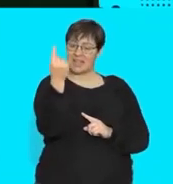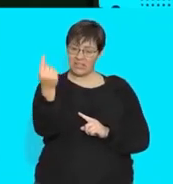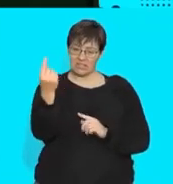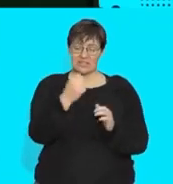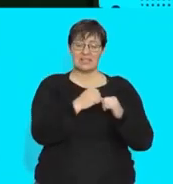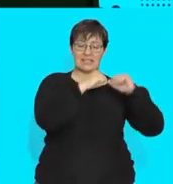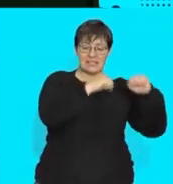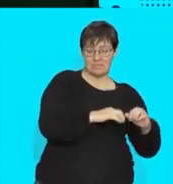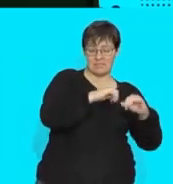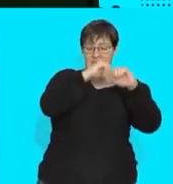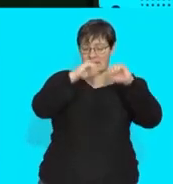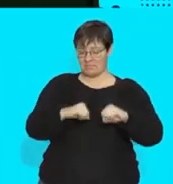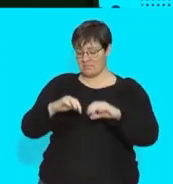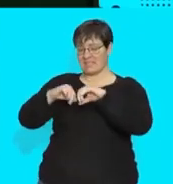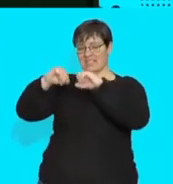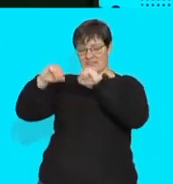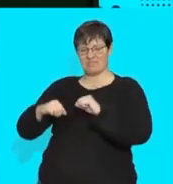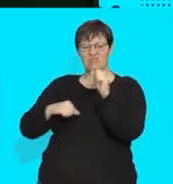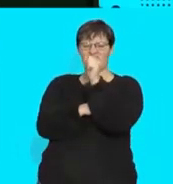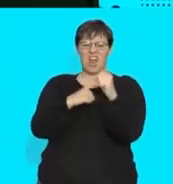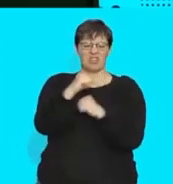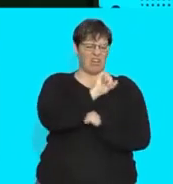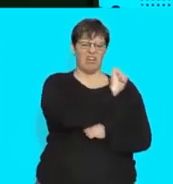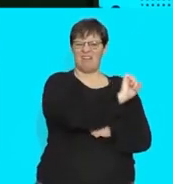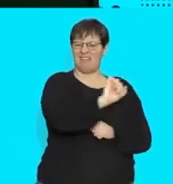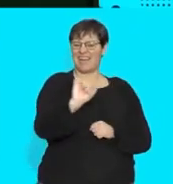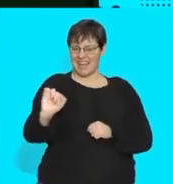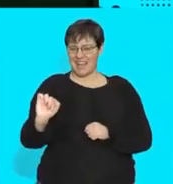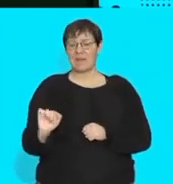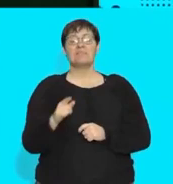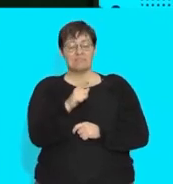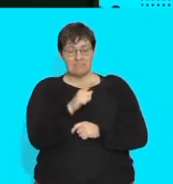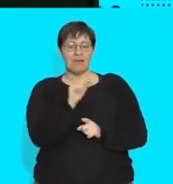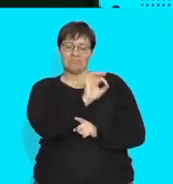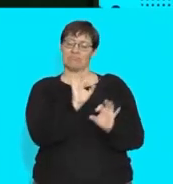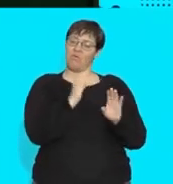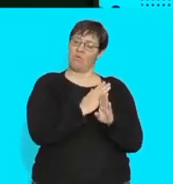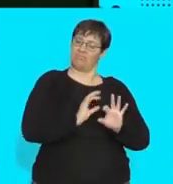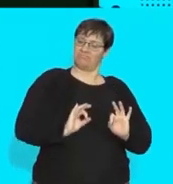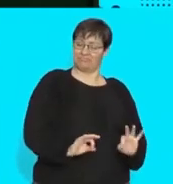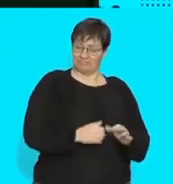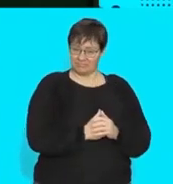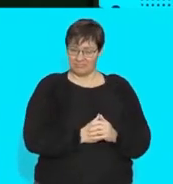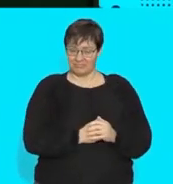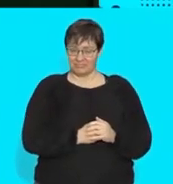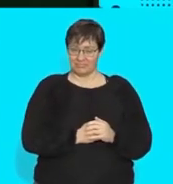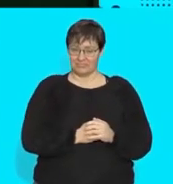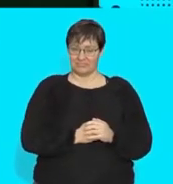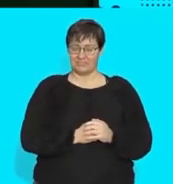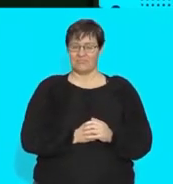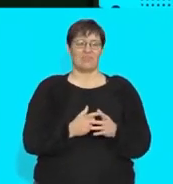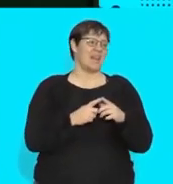exchange system, right? How is it structured that makes it very, very efficient? And we just looked at